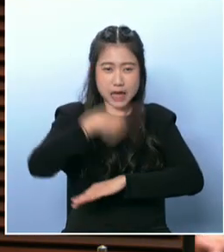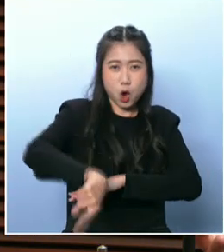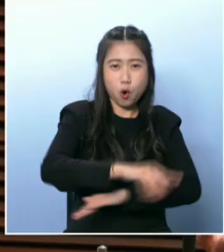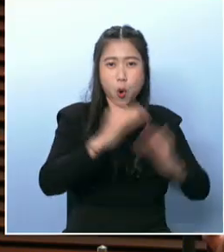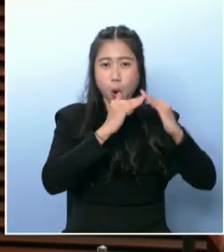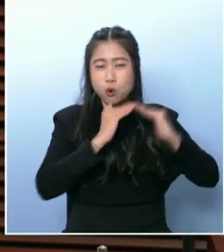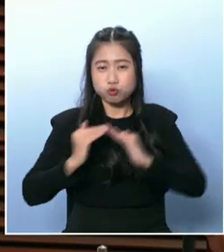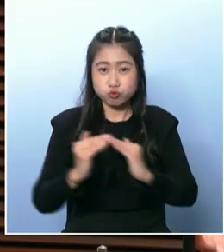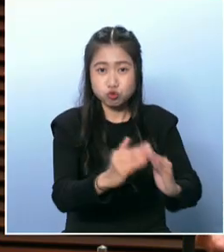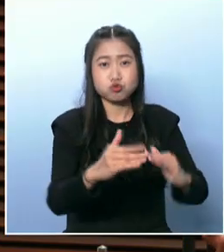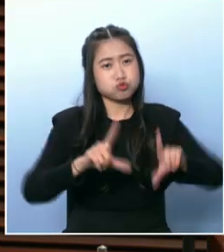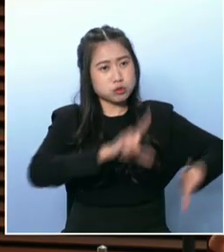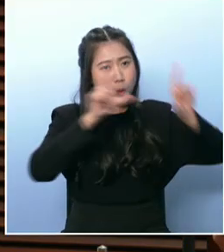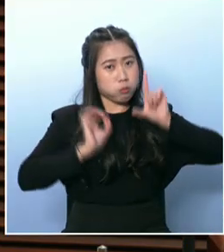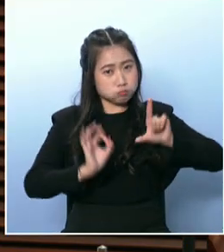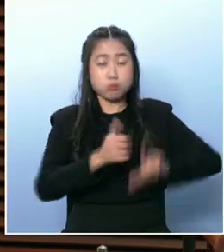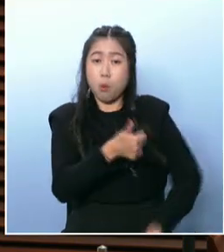for the PWDs.